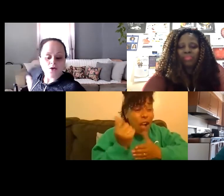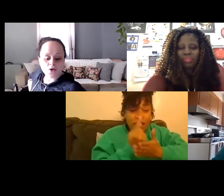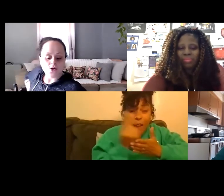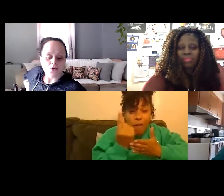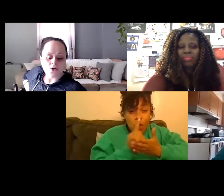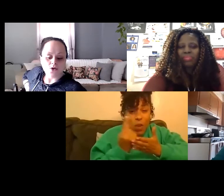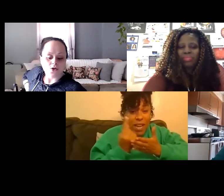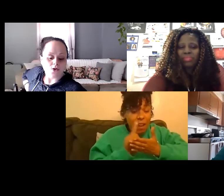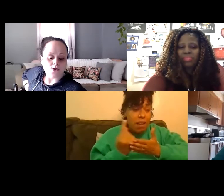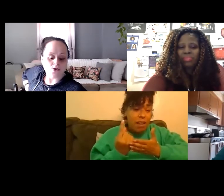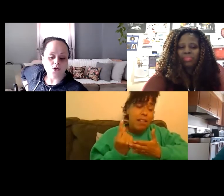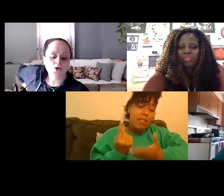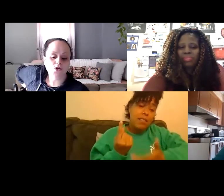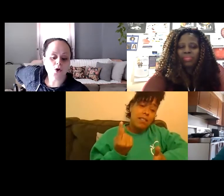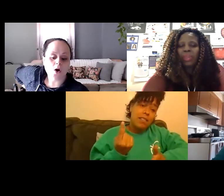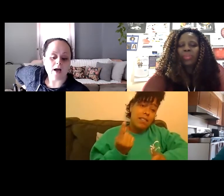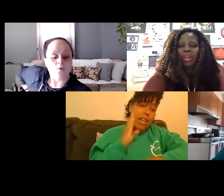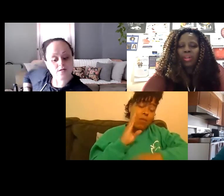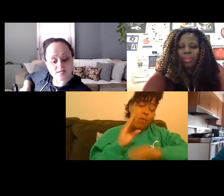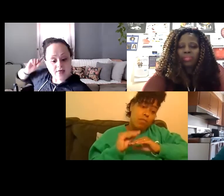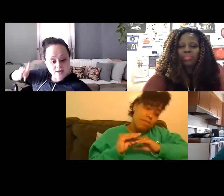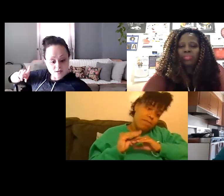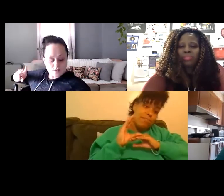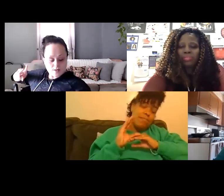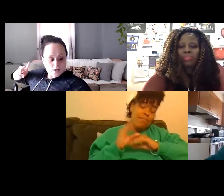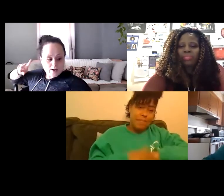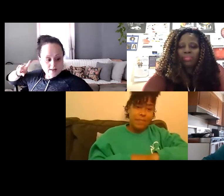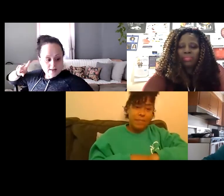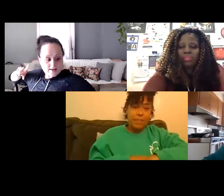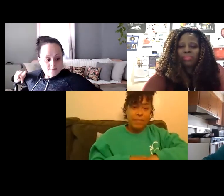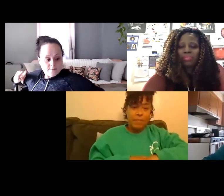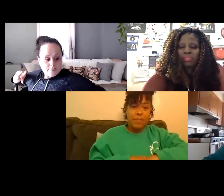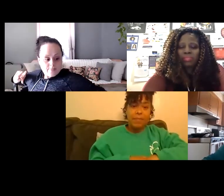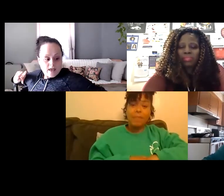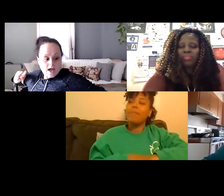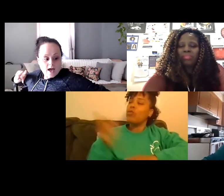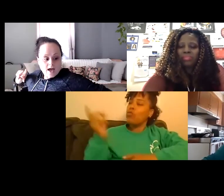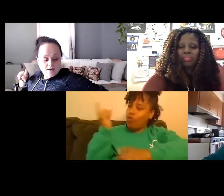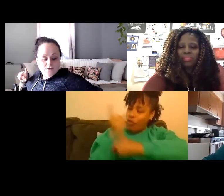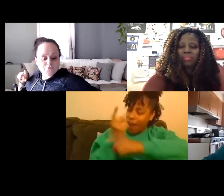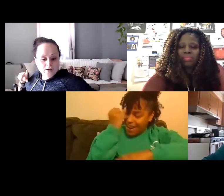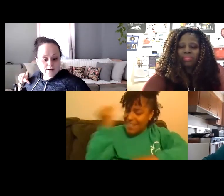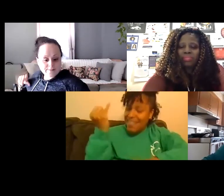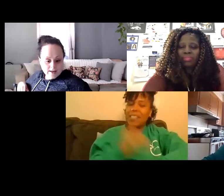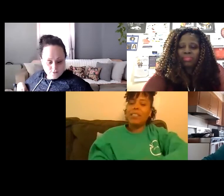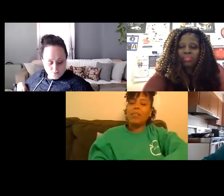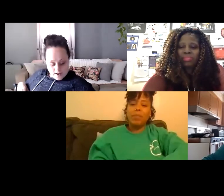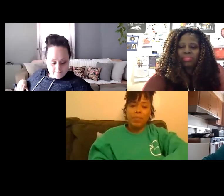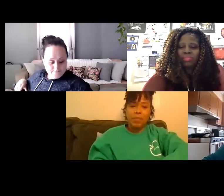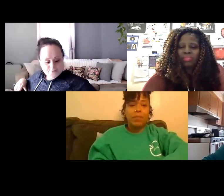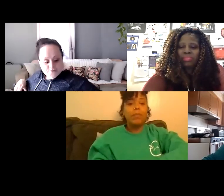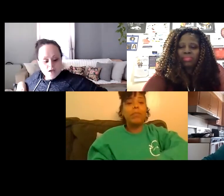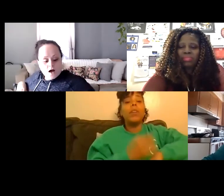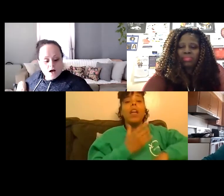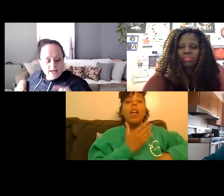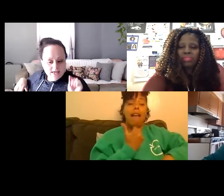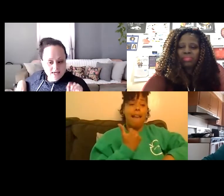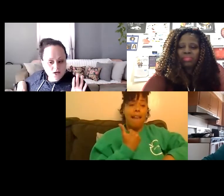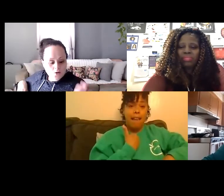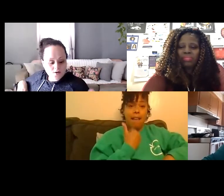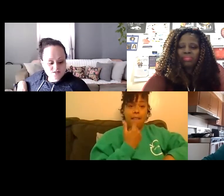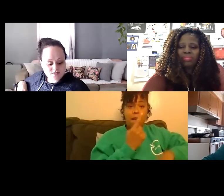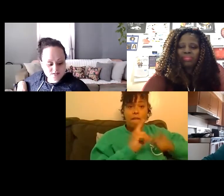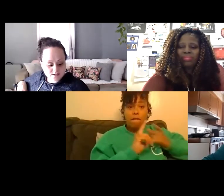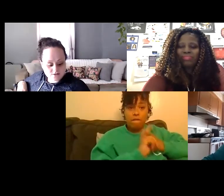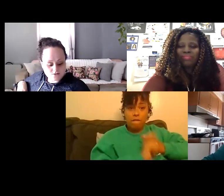eventually that will pay off. So I will say You this. got the idea. I have a friend of mine, right?